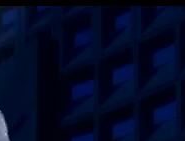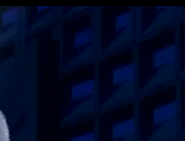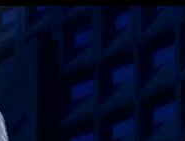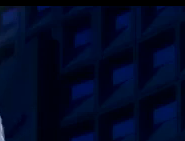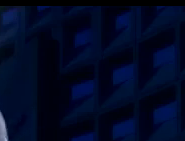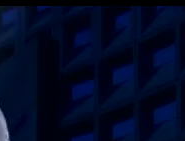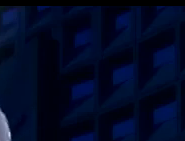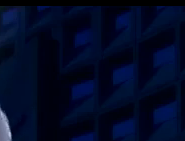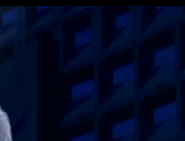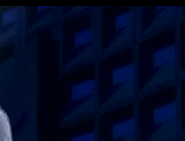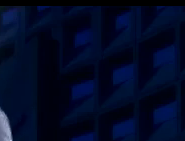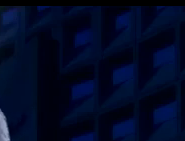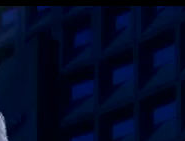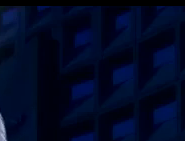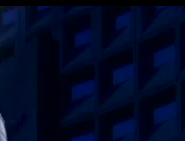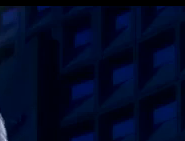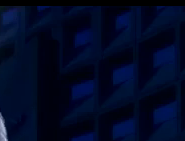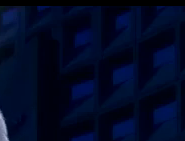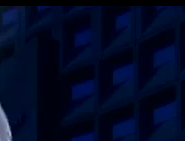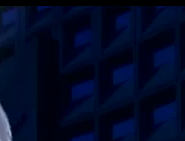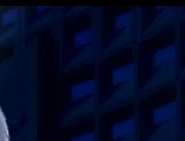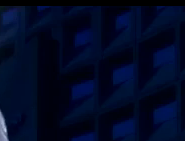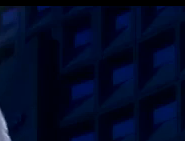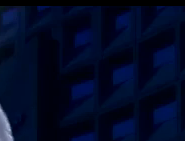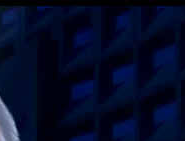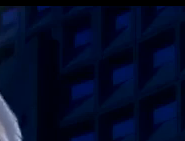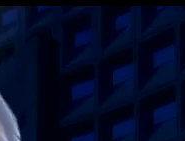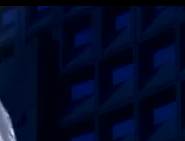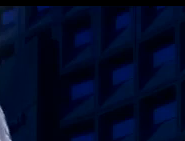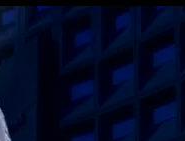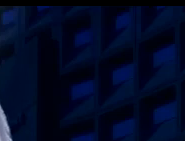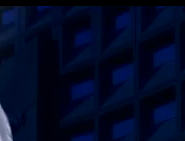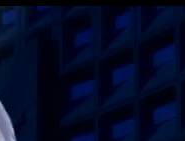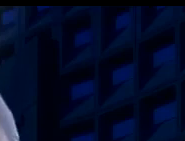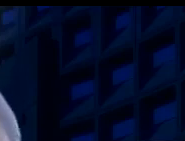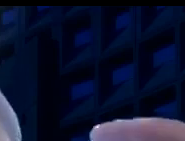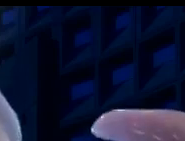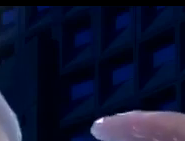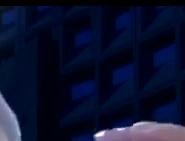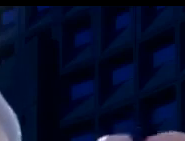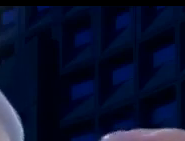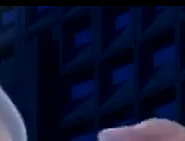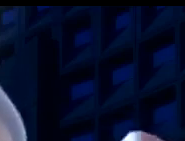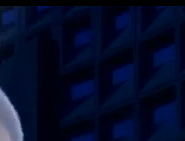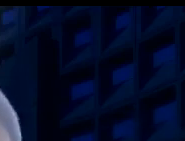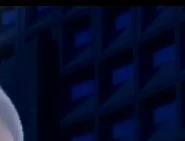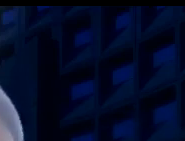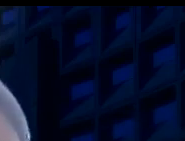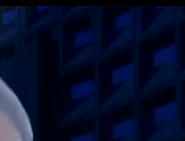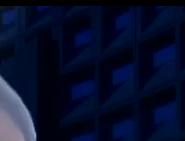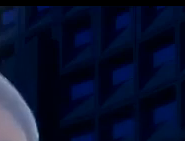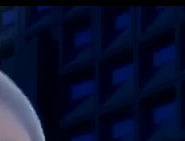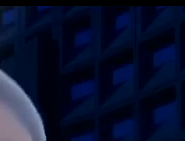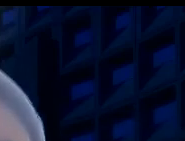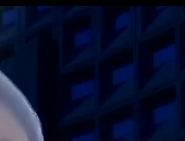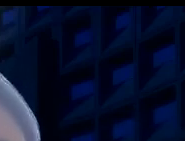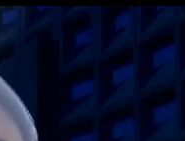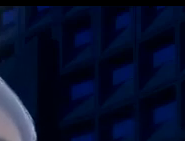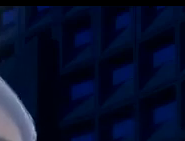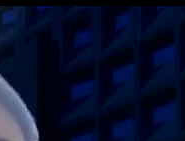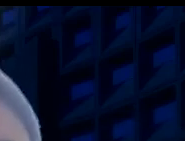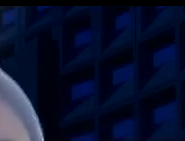community, character references, a reference from their landlord. And we balance out the scale of their criminal